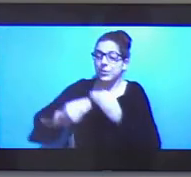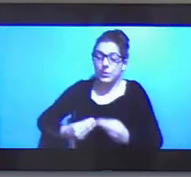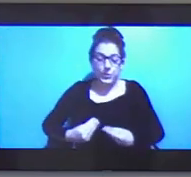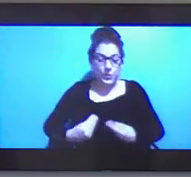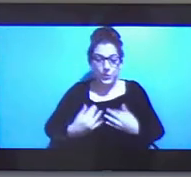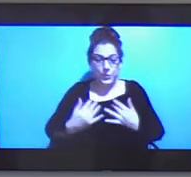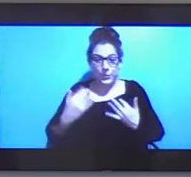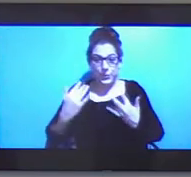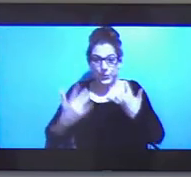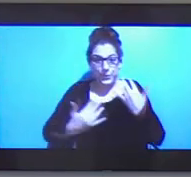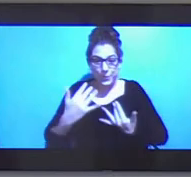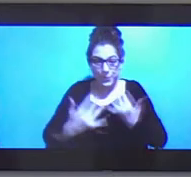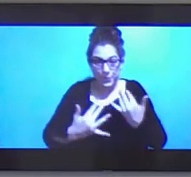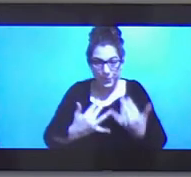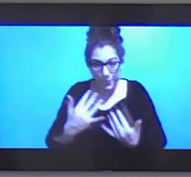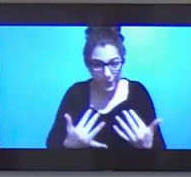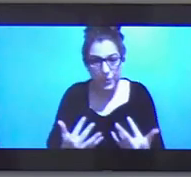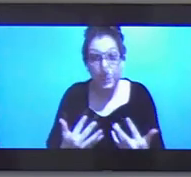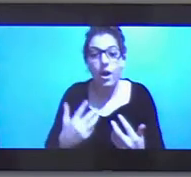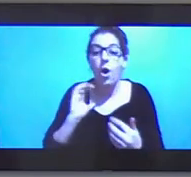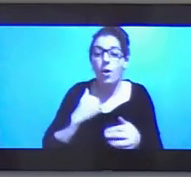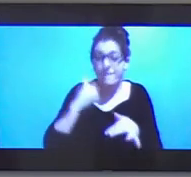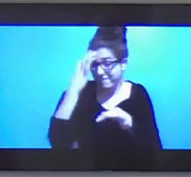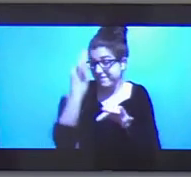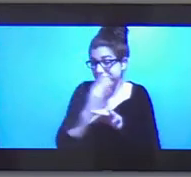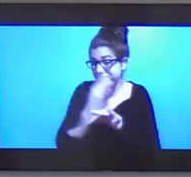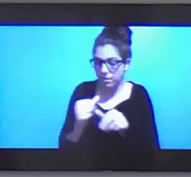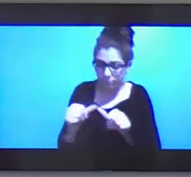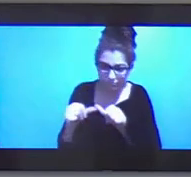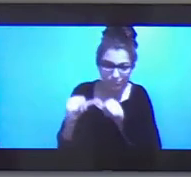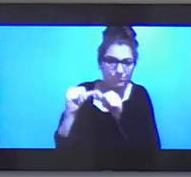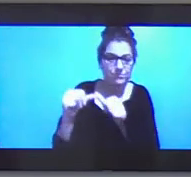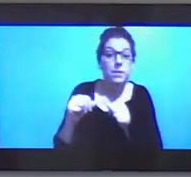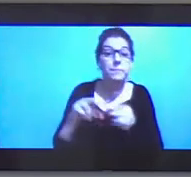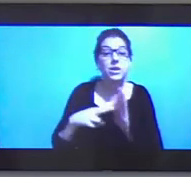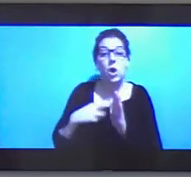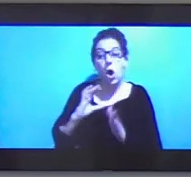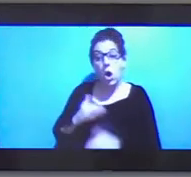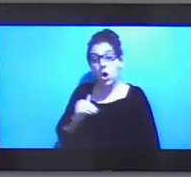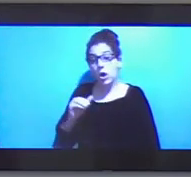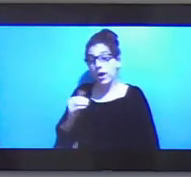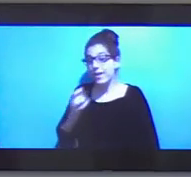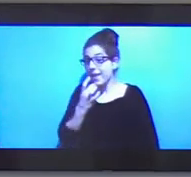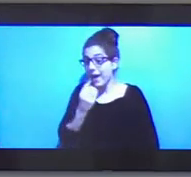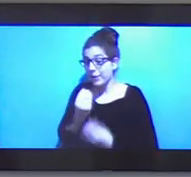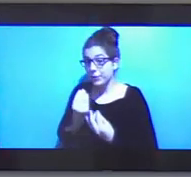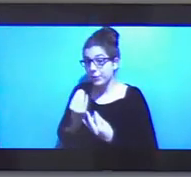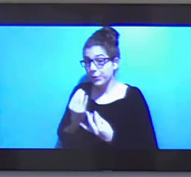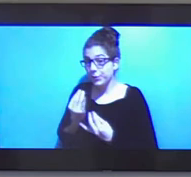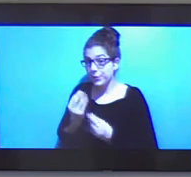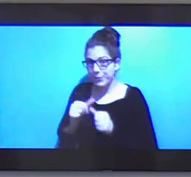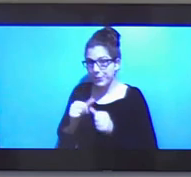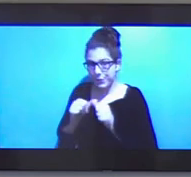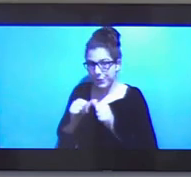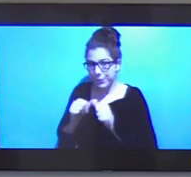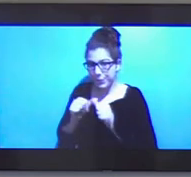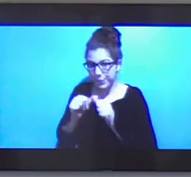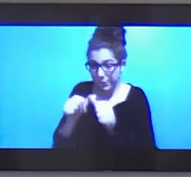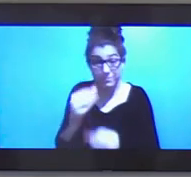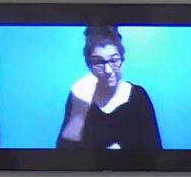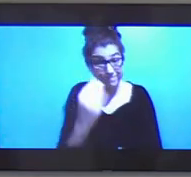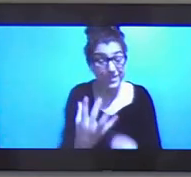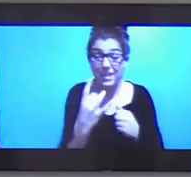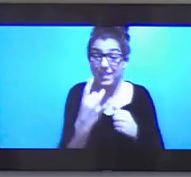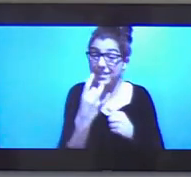of faith to keep the lights burning. The lights are still on. The offerings are still coming